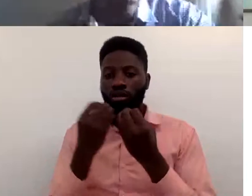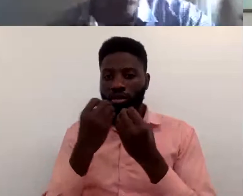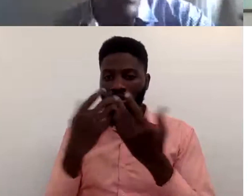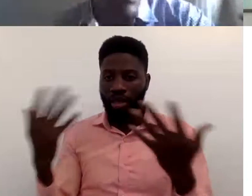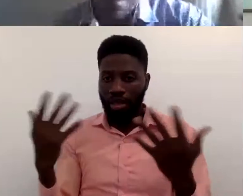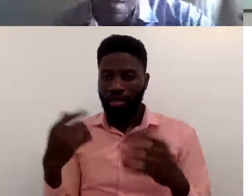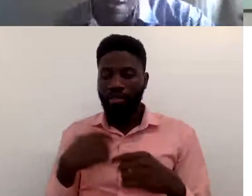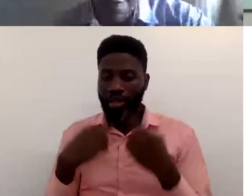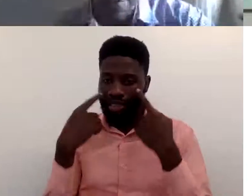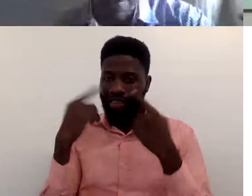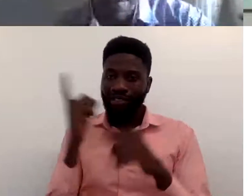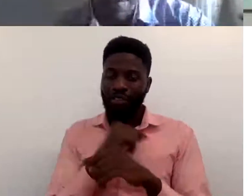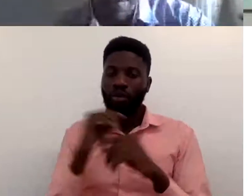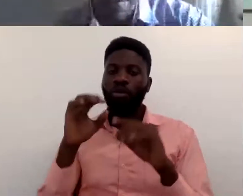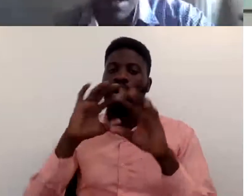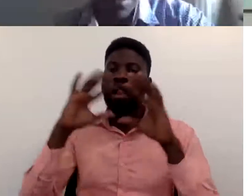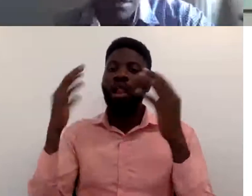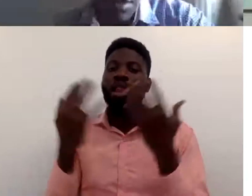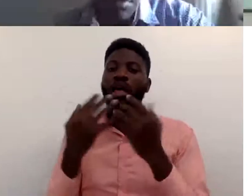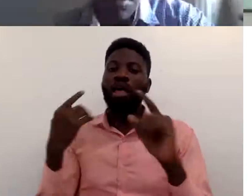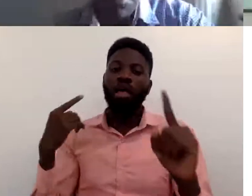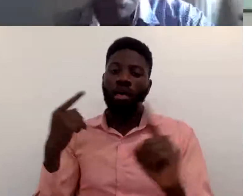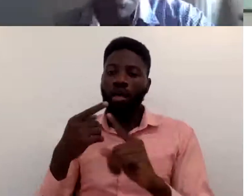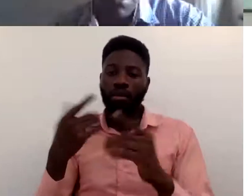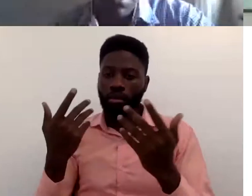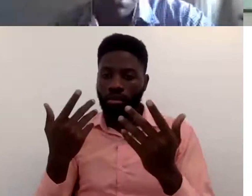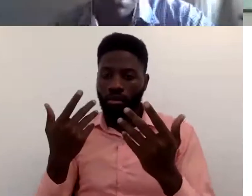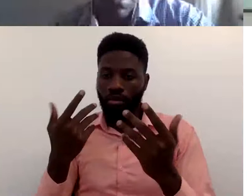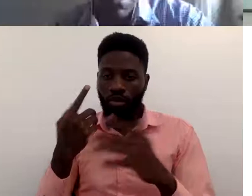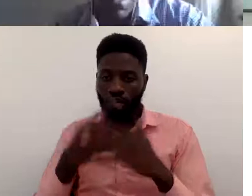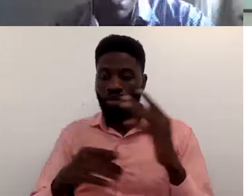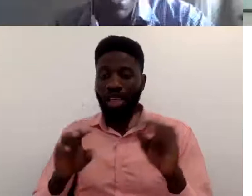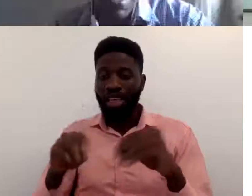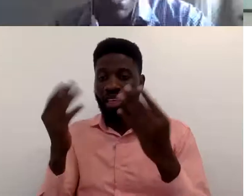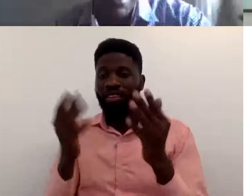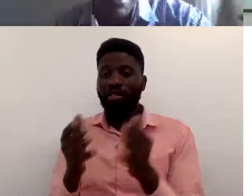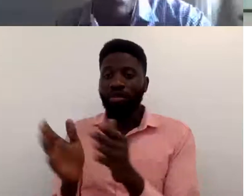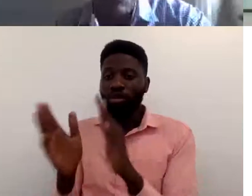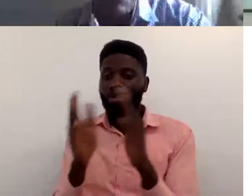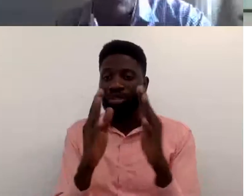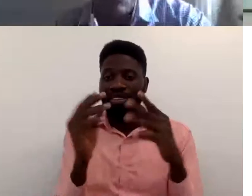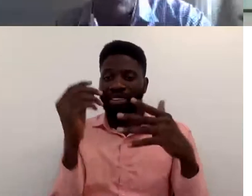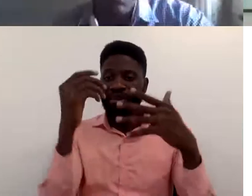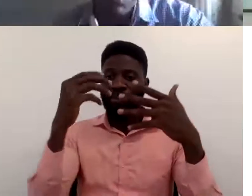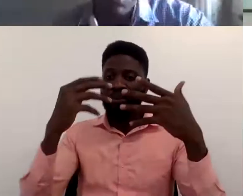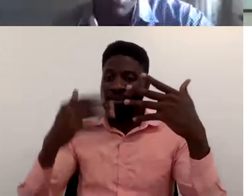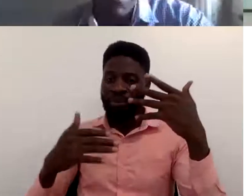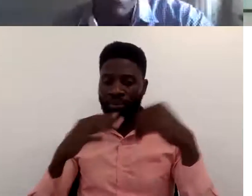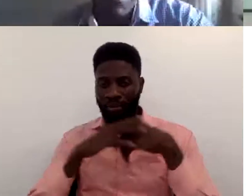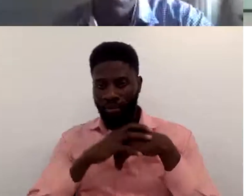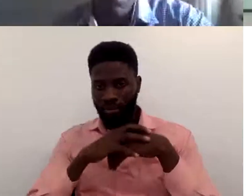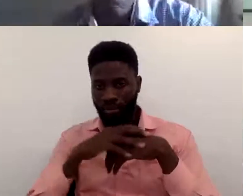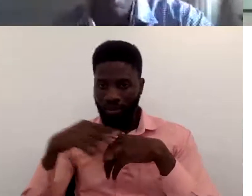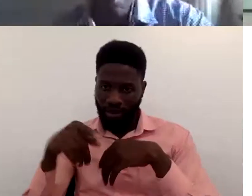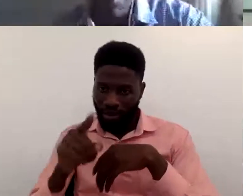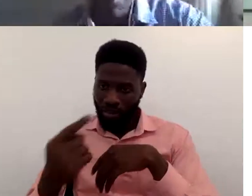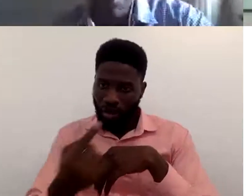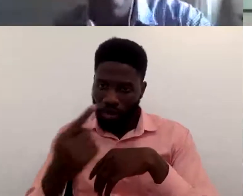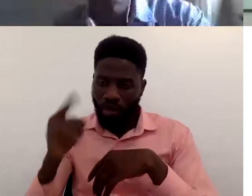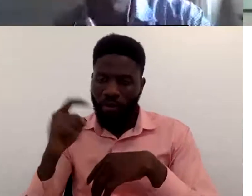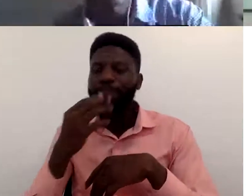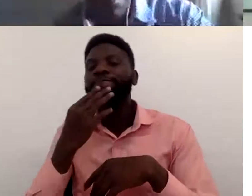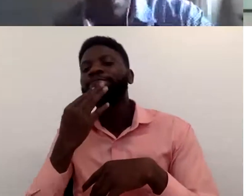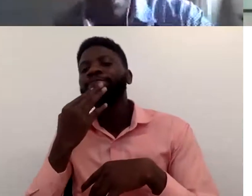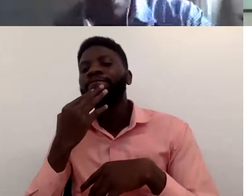the day, the world gives you very many opportunities. And it's upon you to ask yourself, what do you have passion